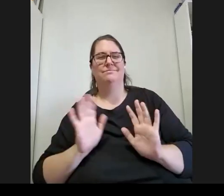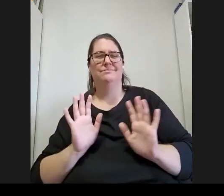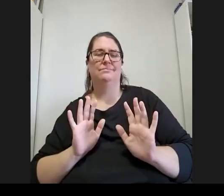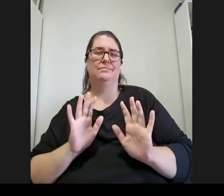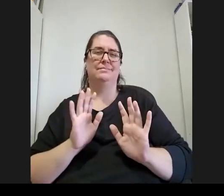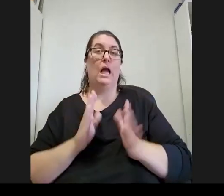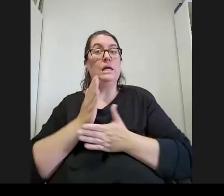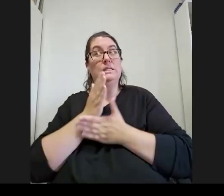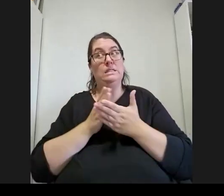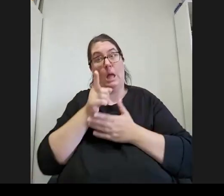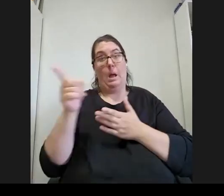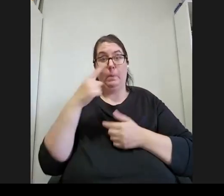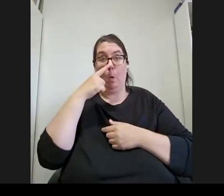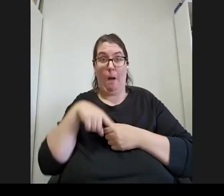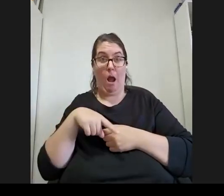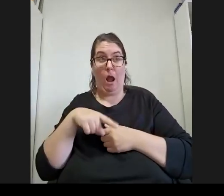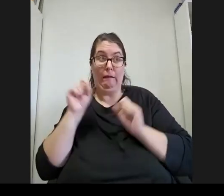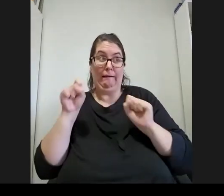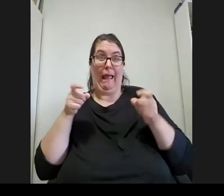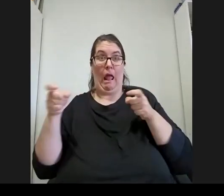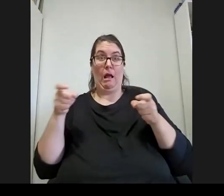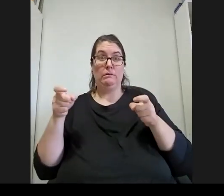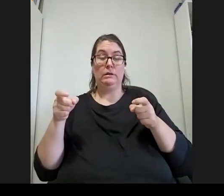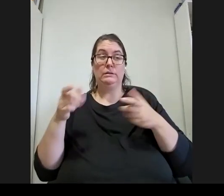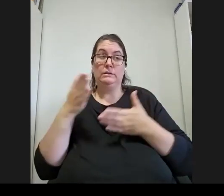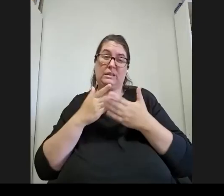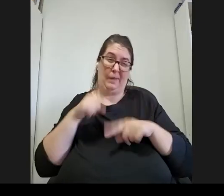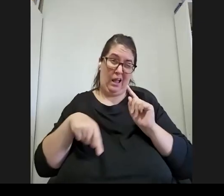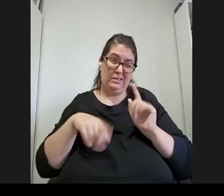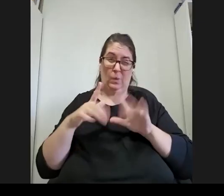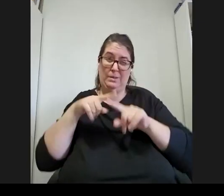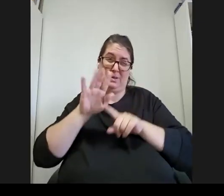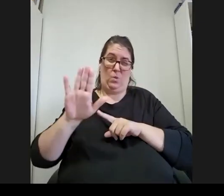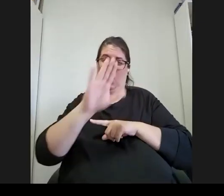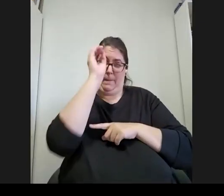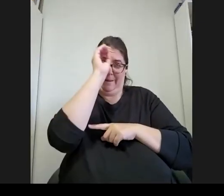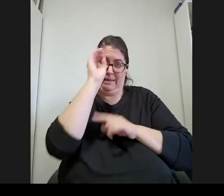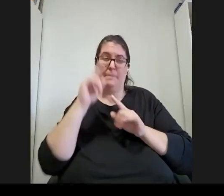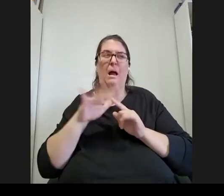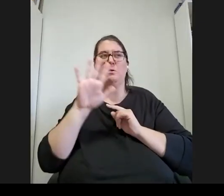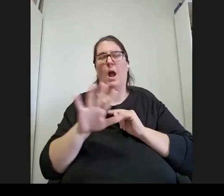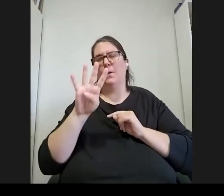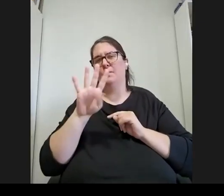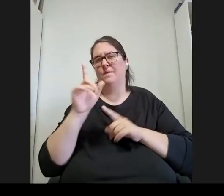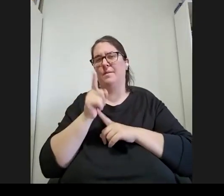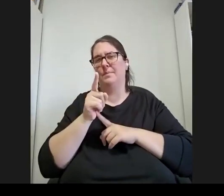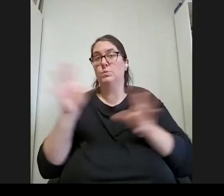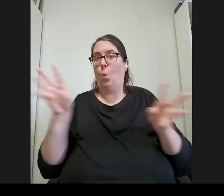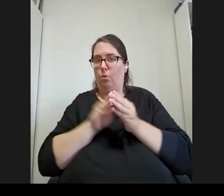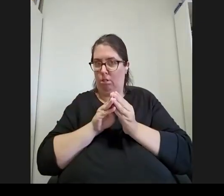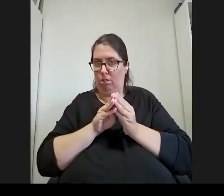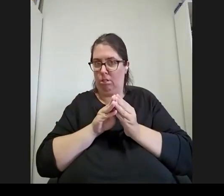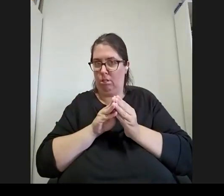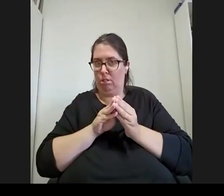may have the capacity to do so, so it's just up to your professional judgment. But yeah, we'd say about 45 minutes, but also once